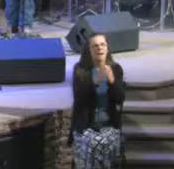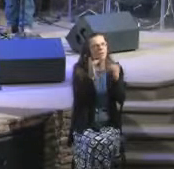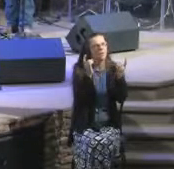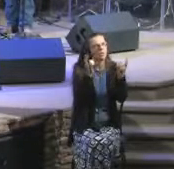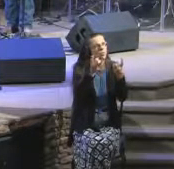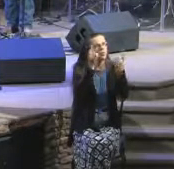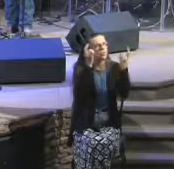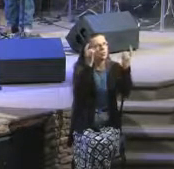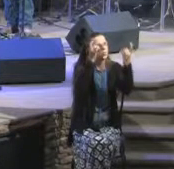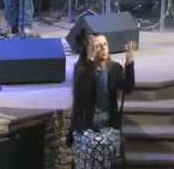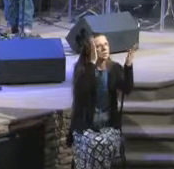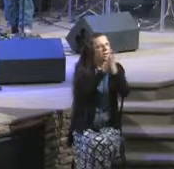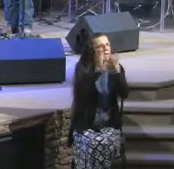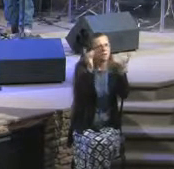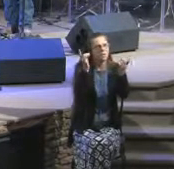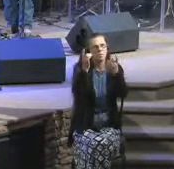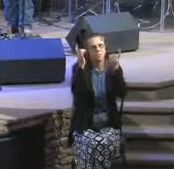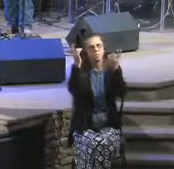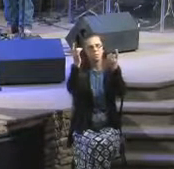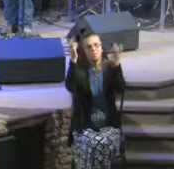Hallelujah, hallelujah, hallelujah.